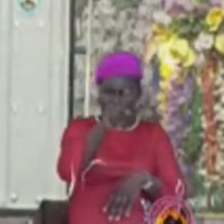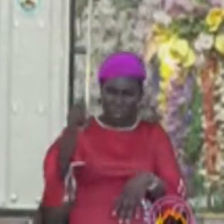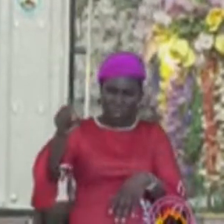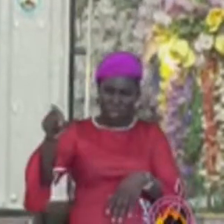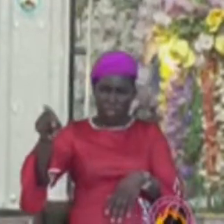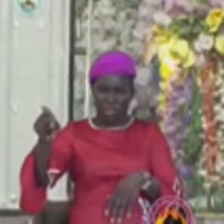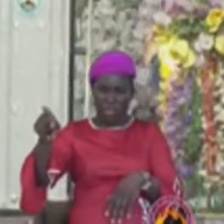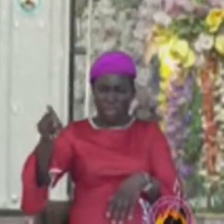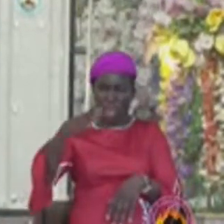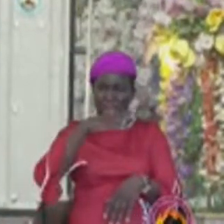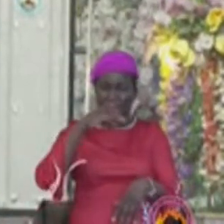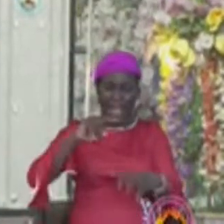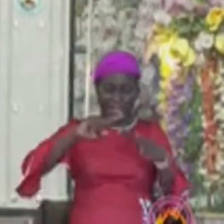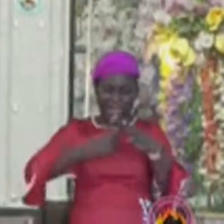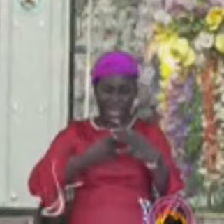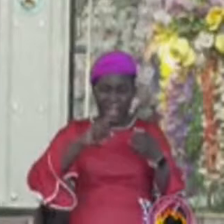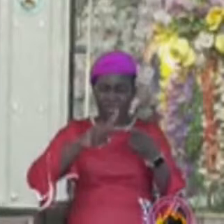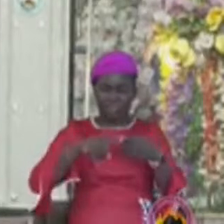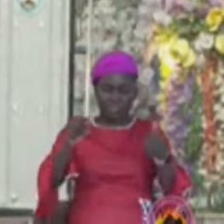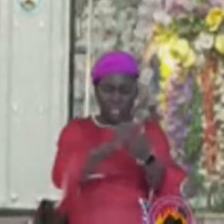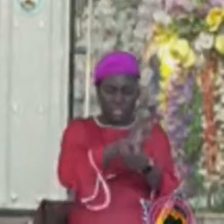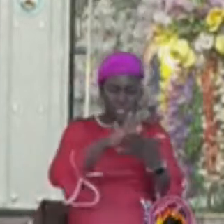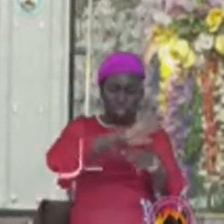and begin to break yokes.